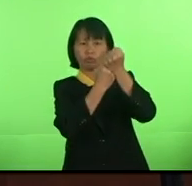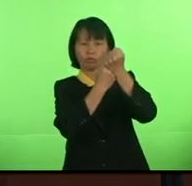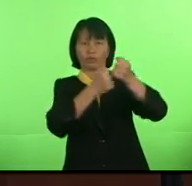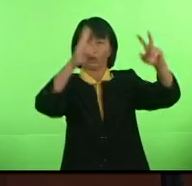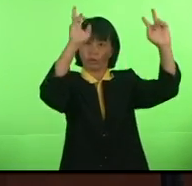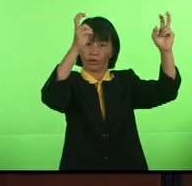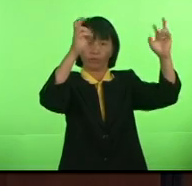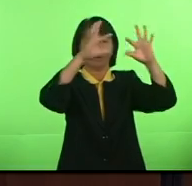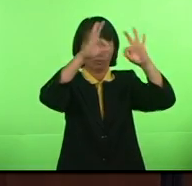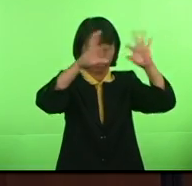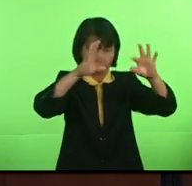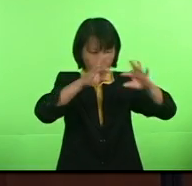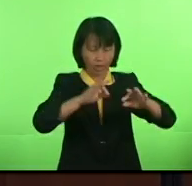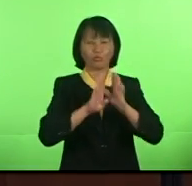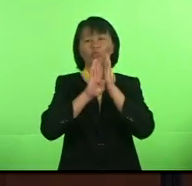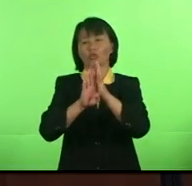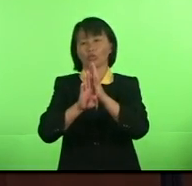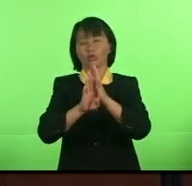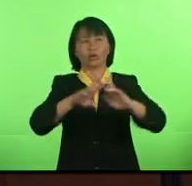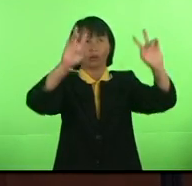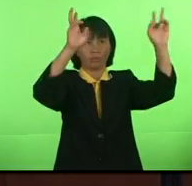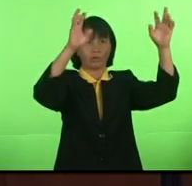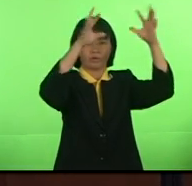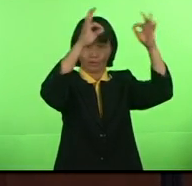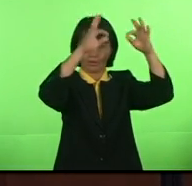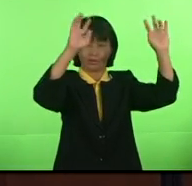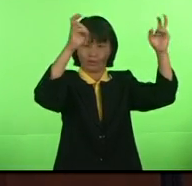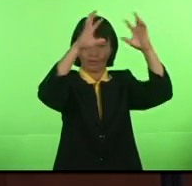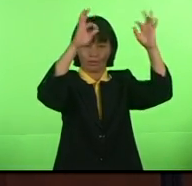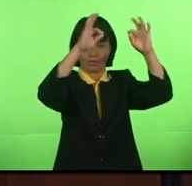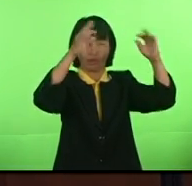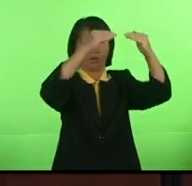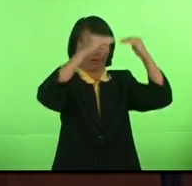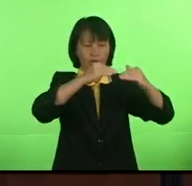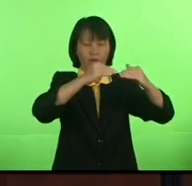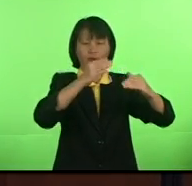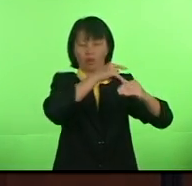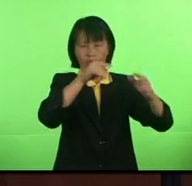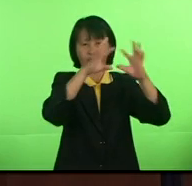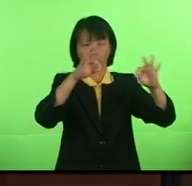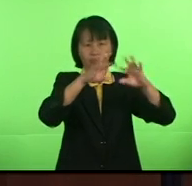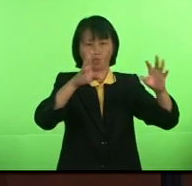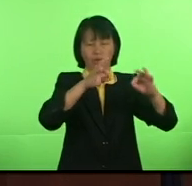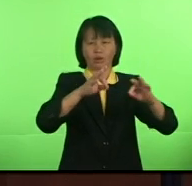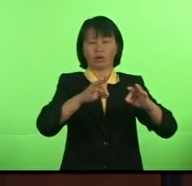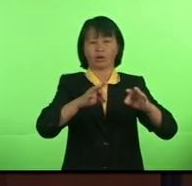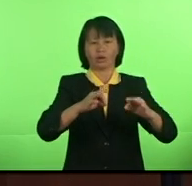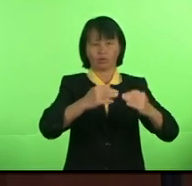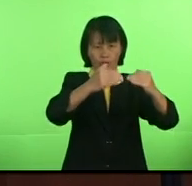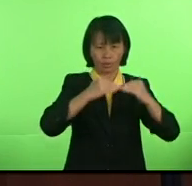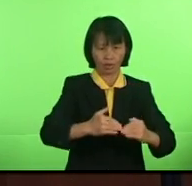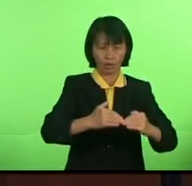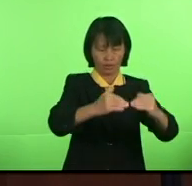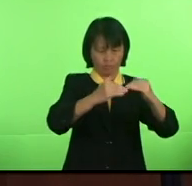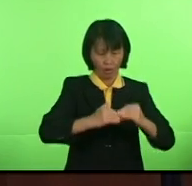topic sentence. And this introduction sentence is closed by giving a conclusion for the next